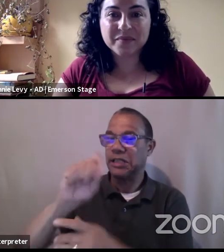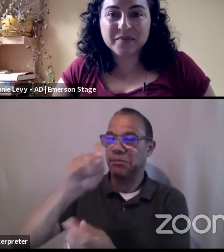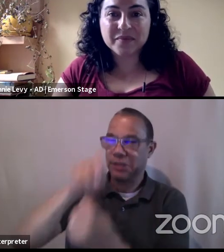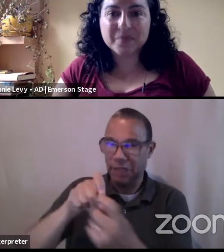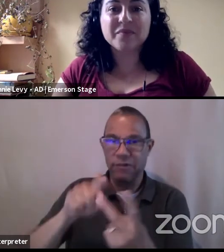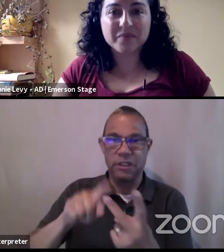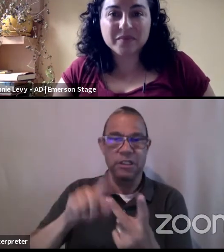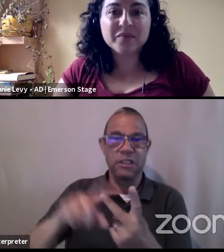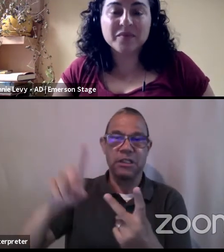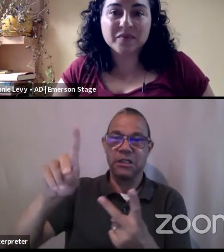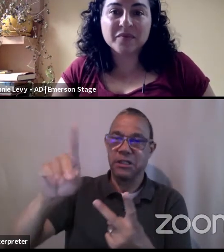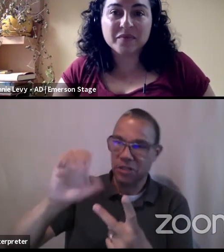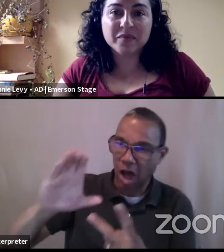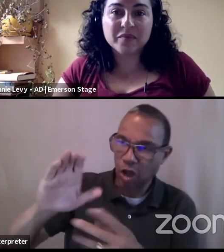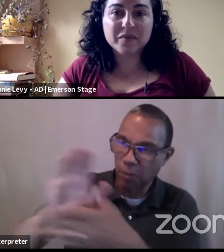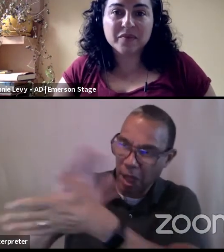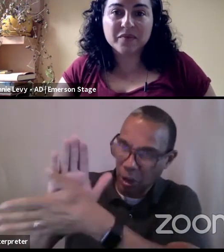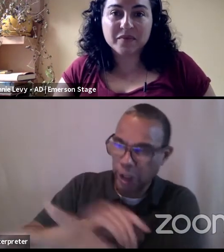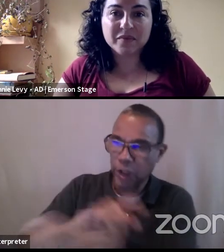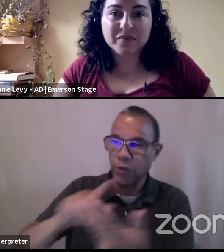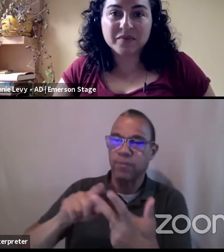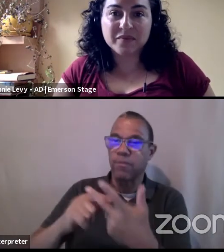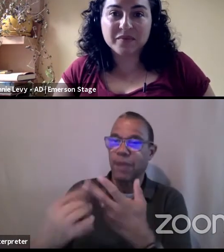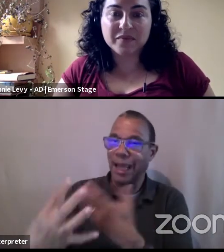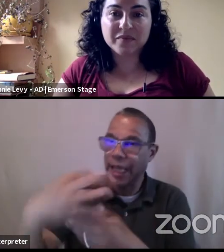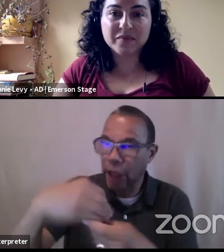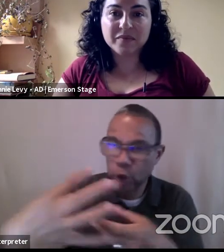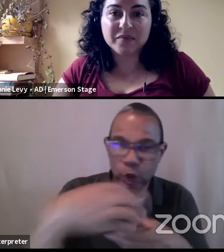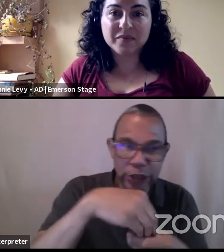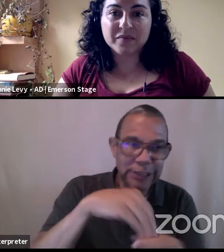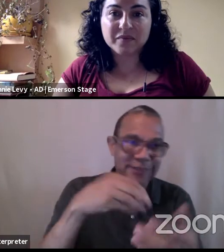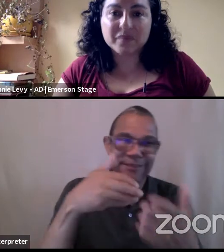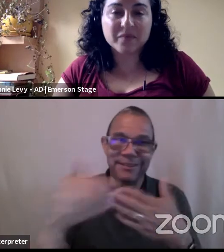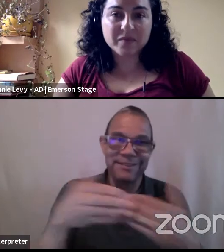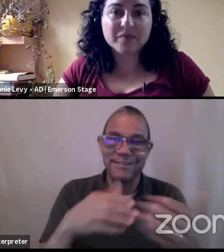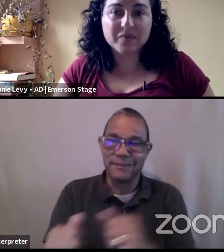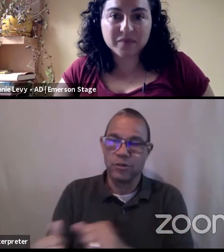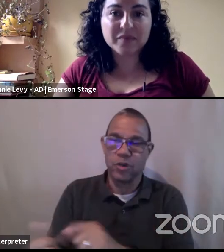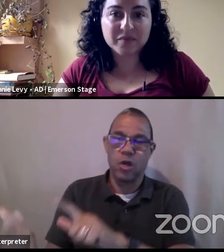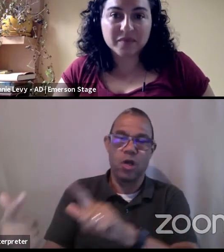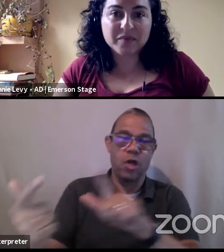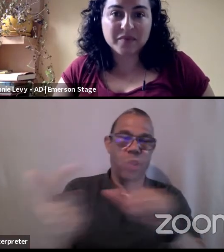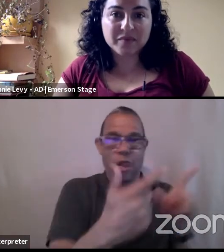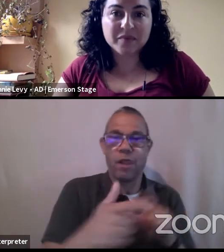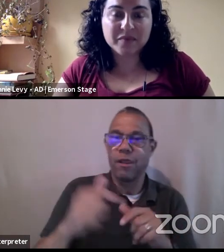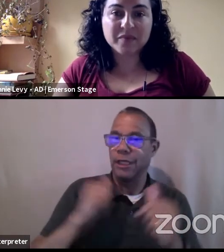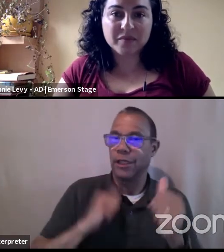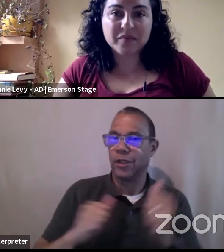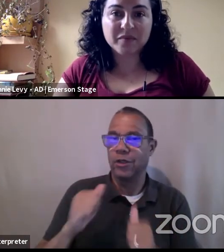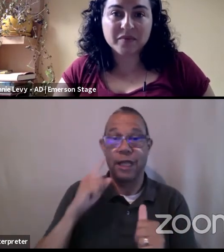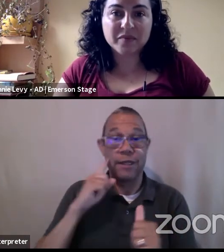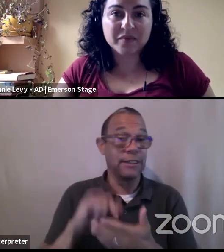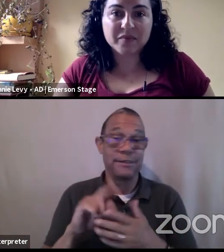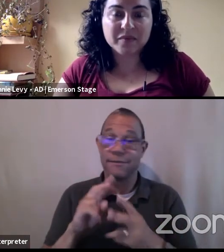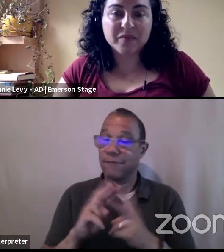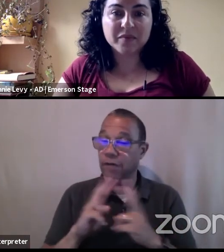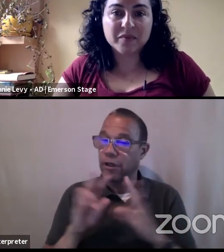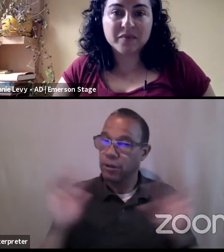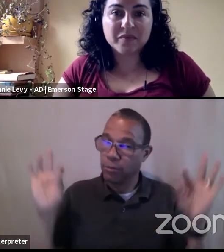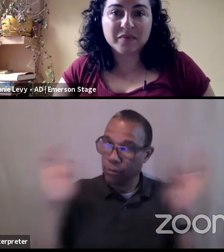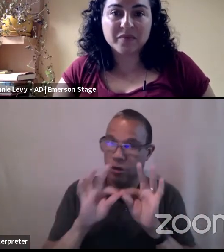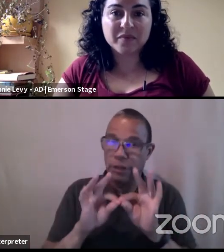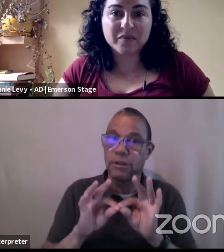documentary or inclusive or, or whatever, it's all theater. And this is, this is, I think, very important that theater